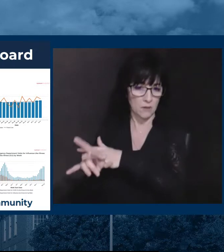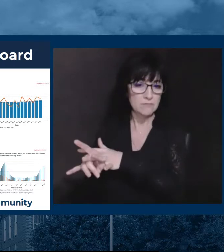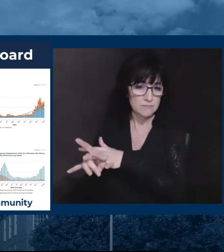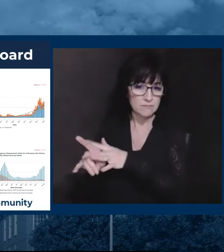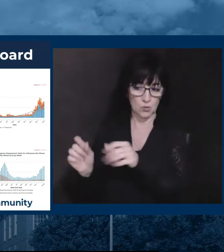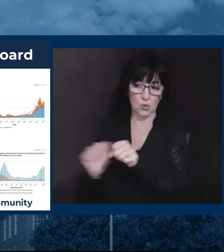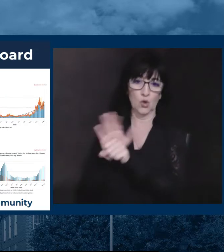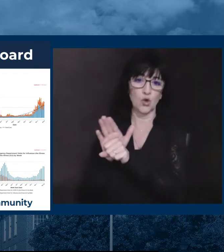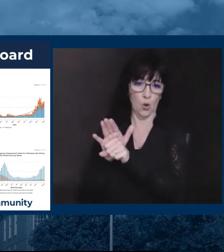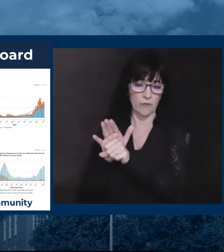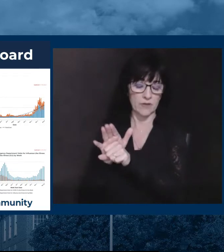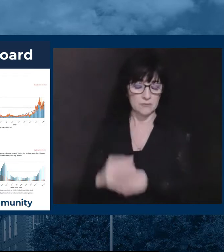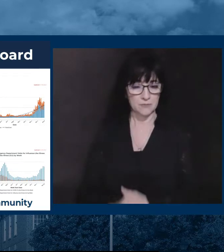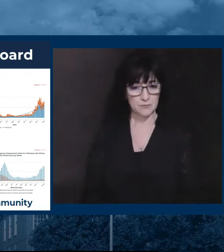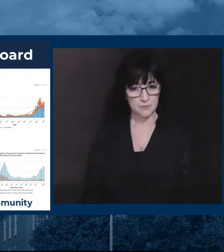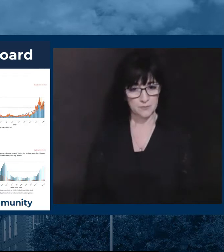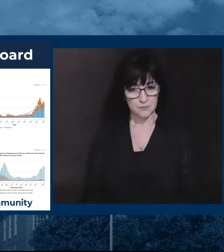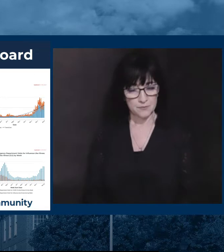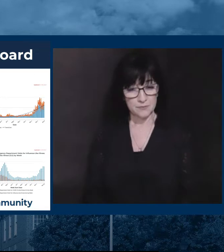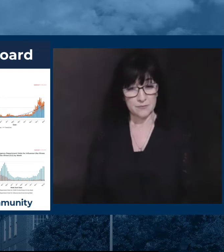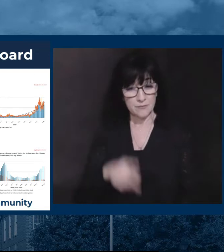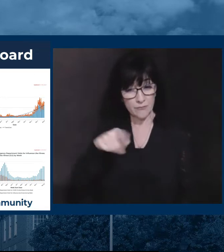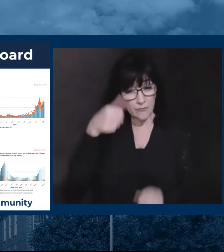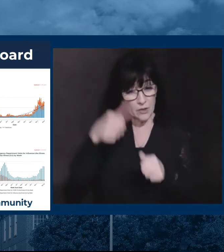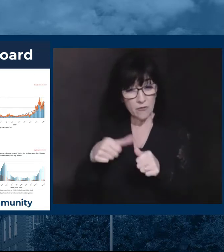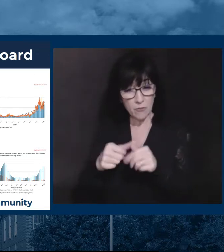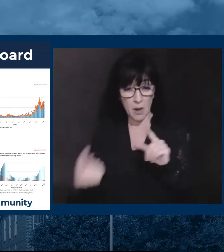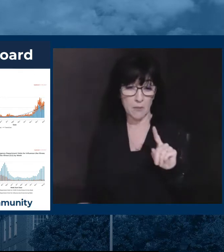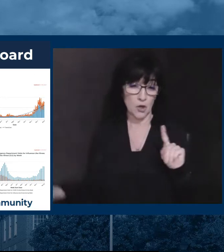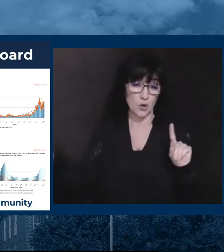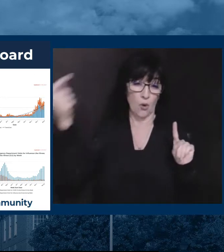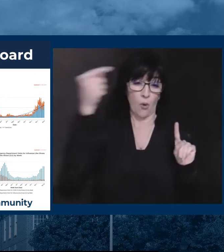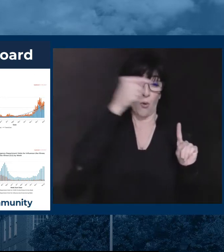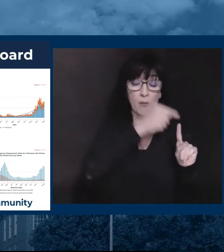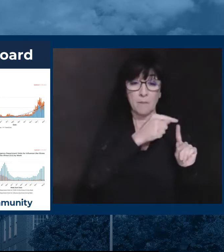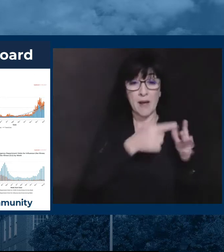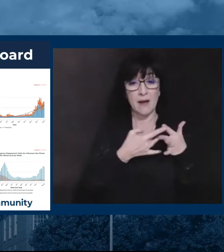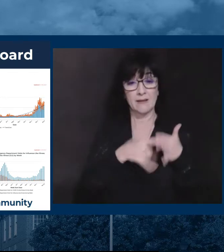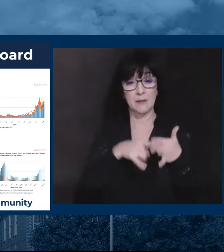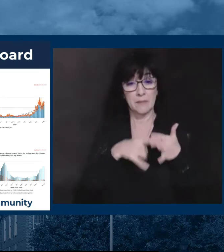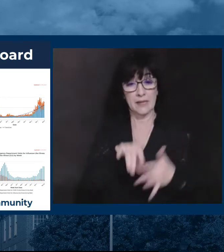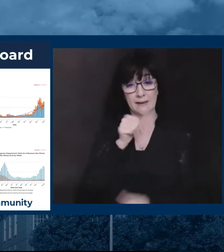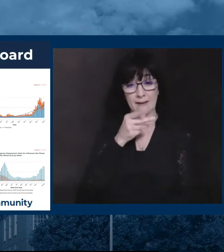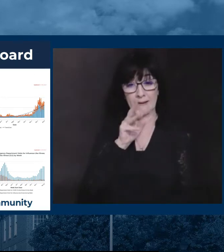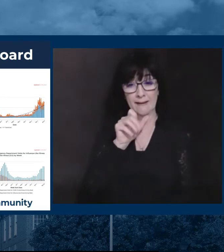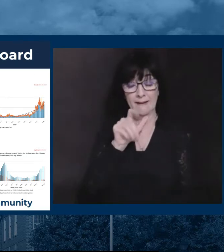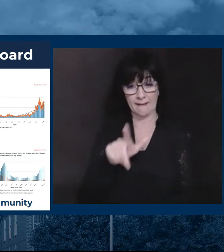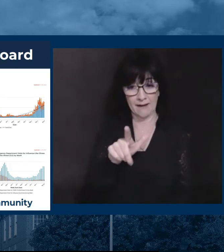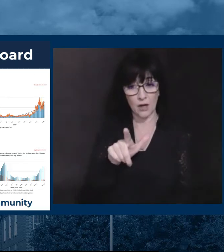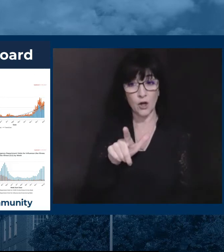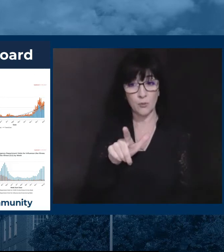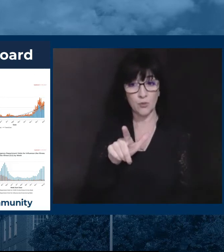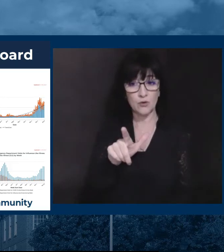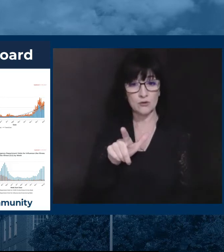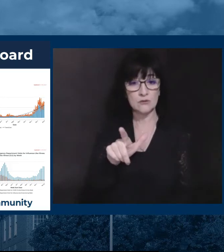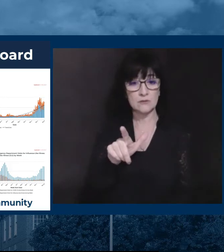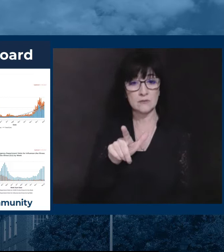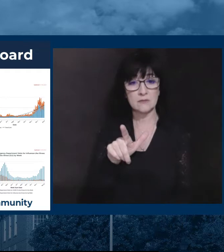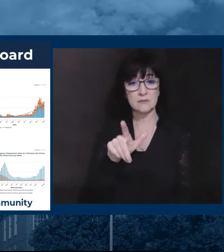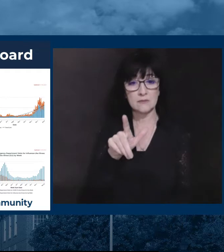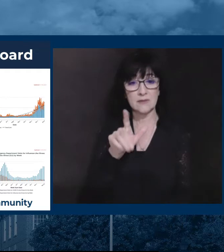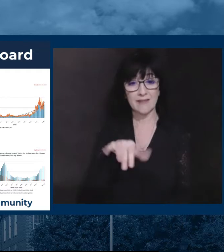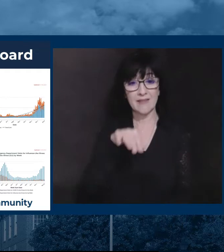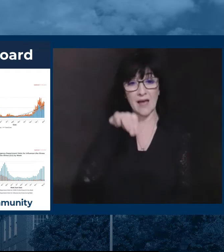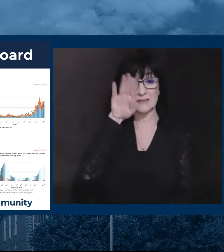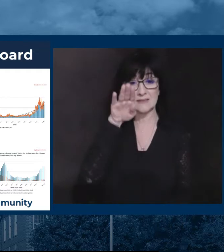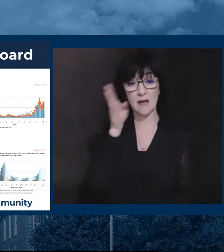available data going back to the beginning of our data in April, you can see that current hospitalizations, the top row, the